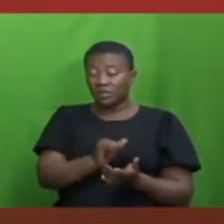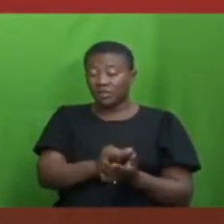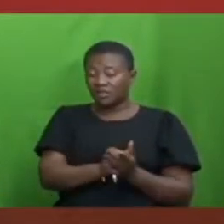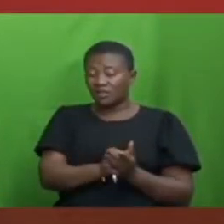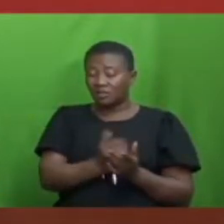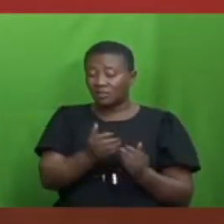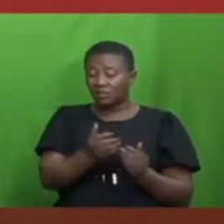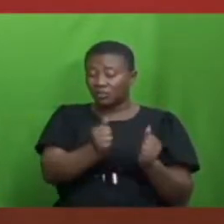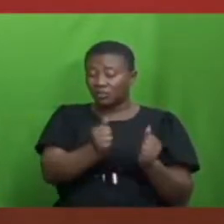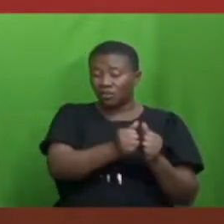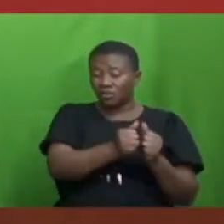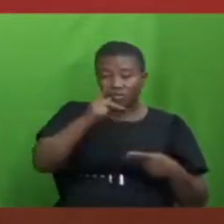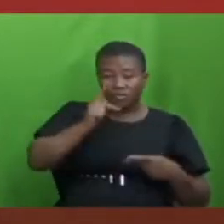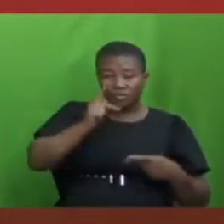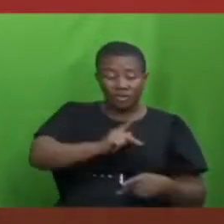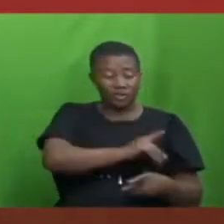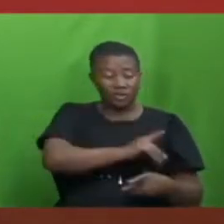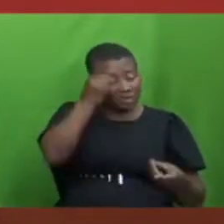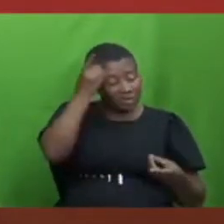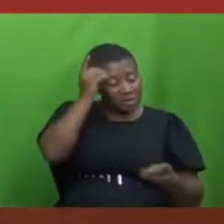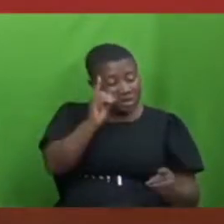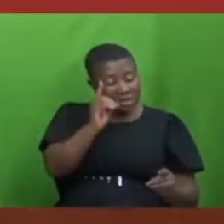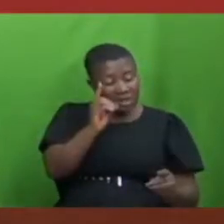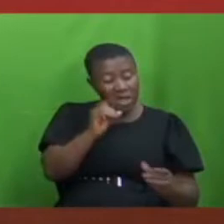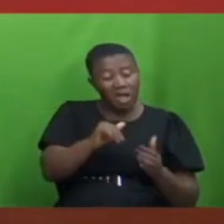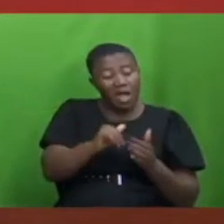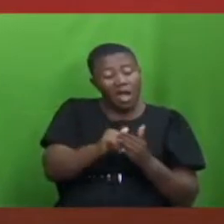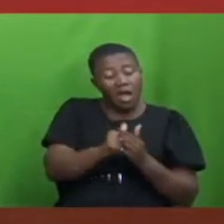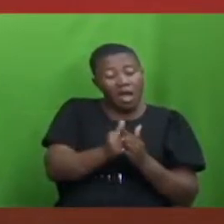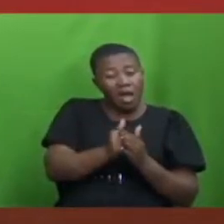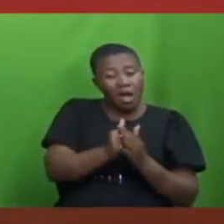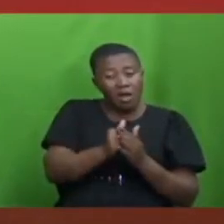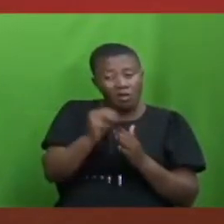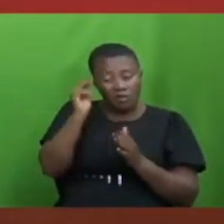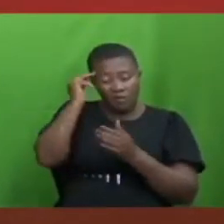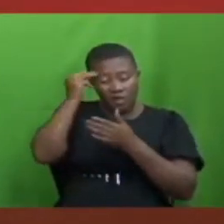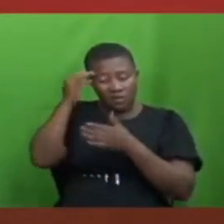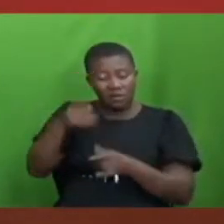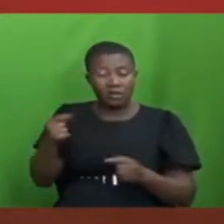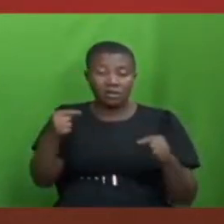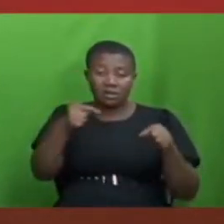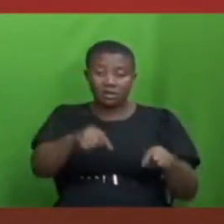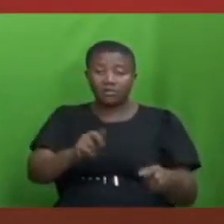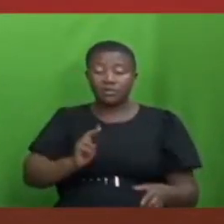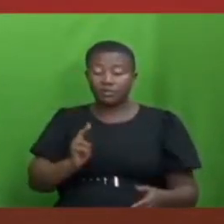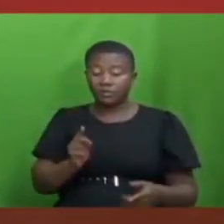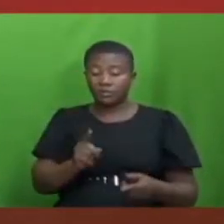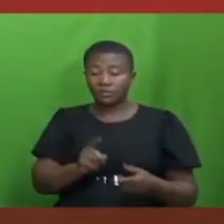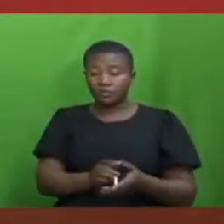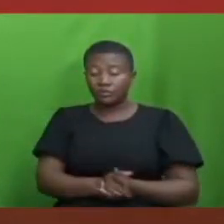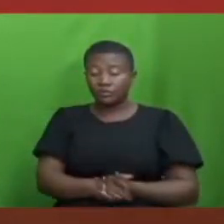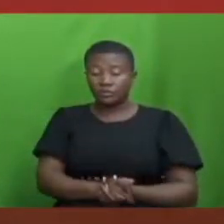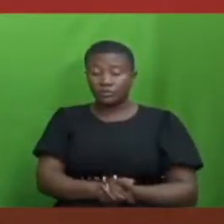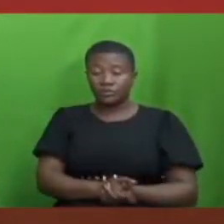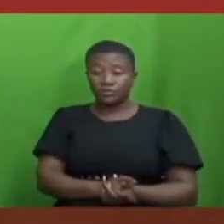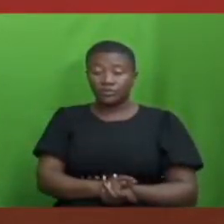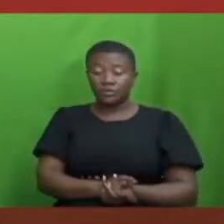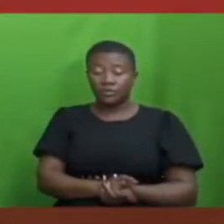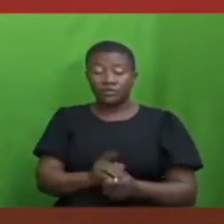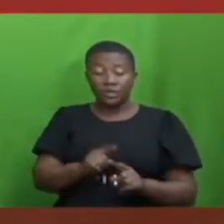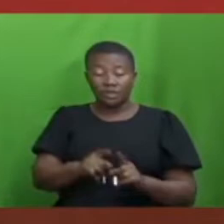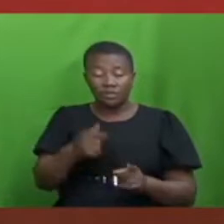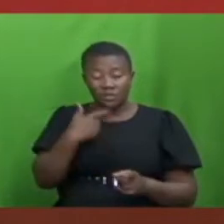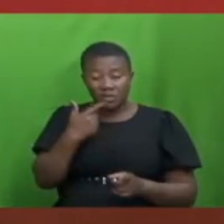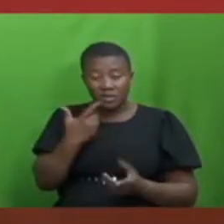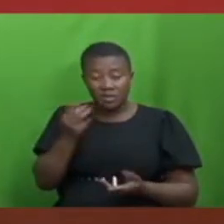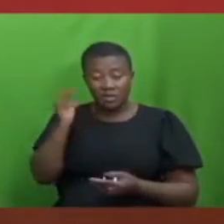decide as to how the minister should come to us. It simply says the